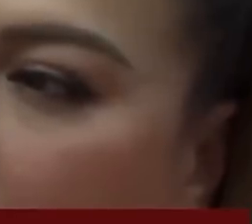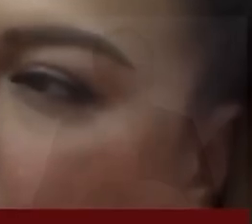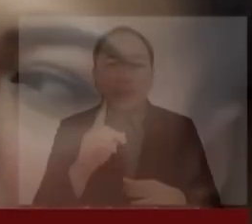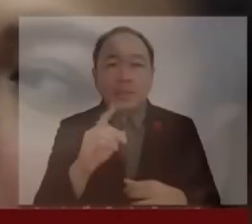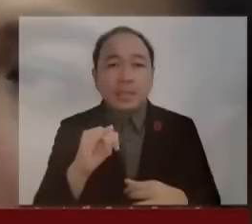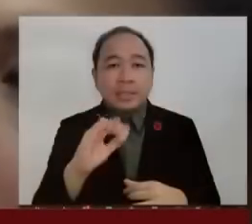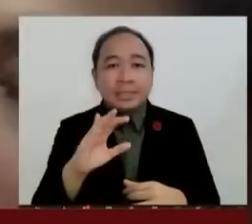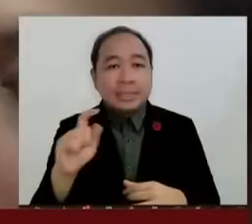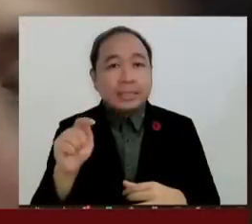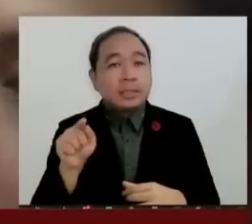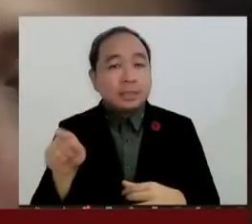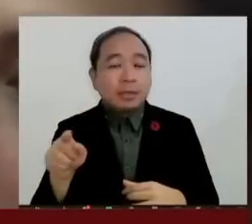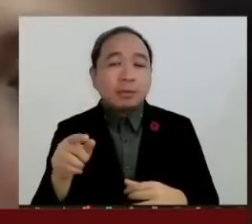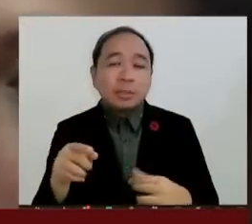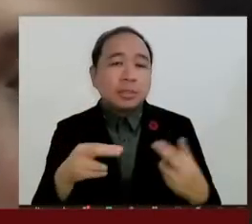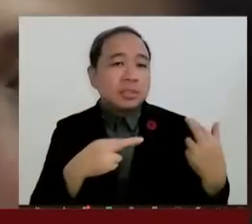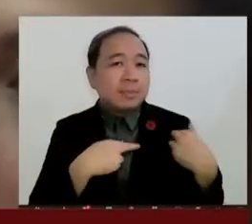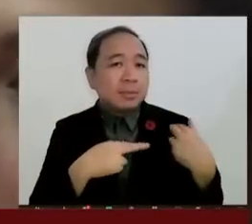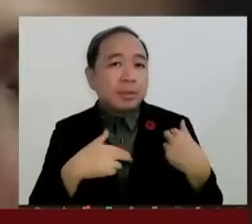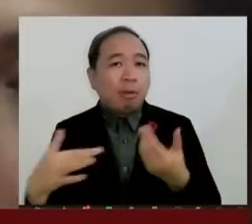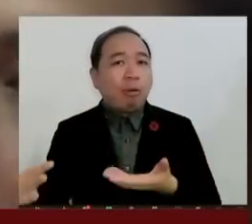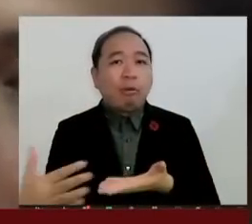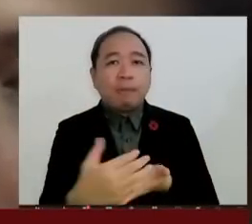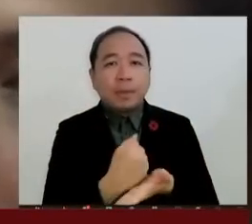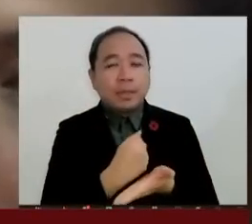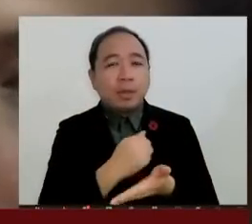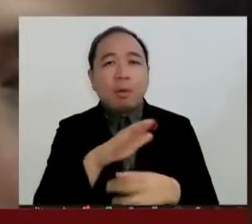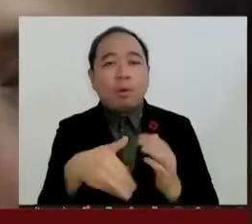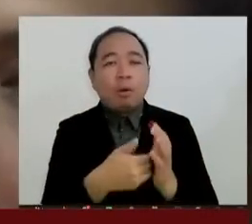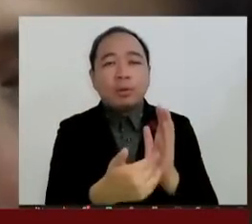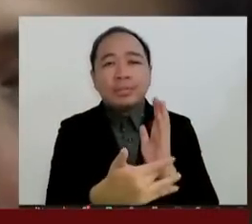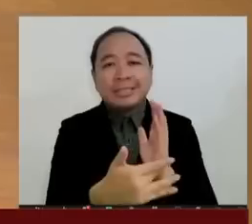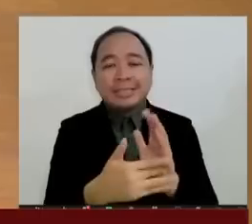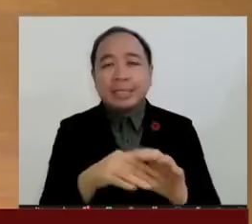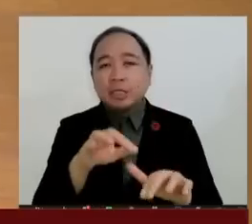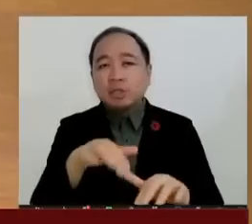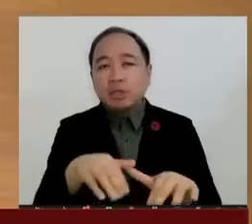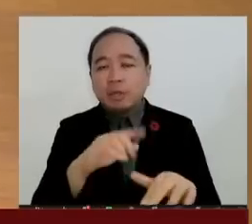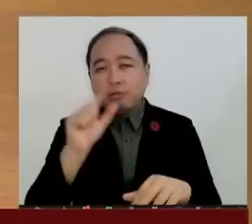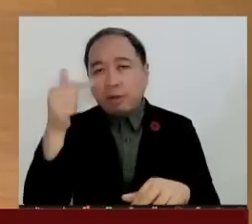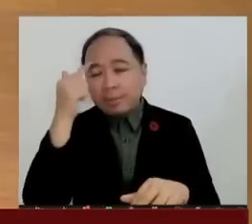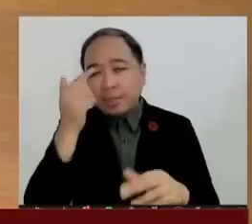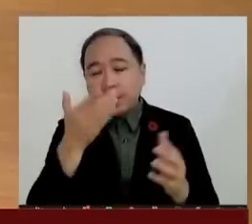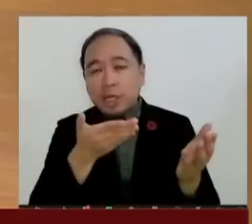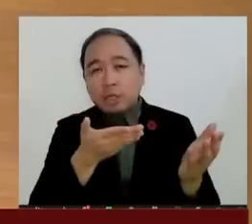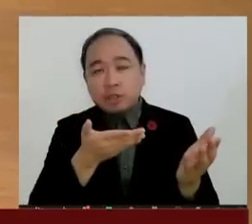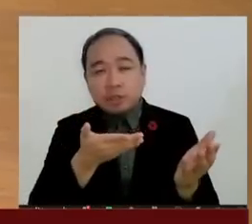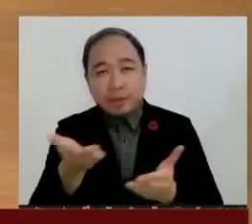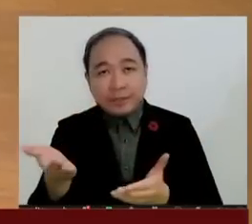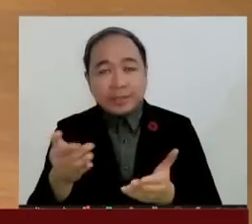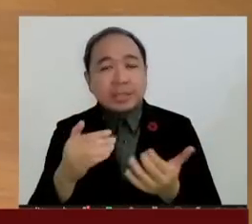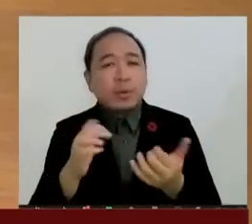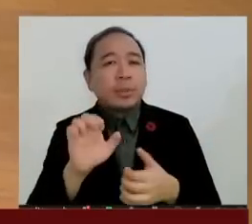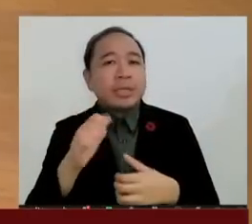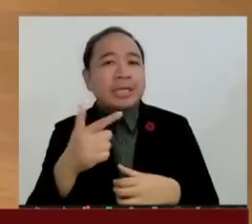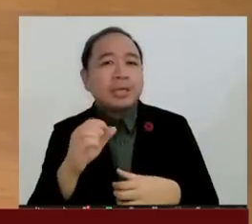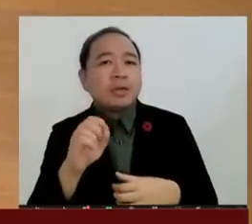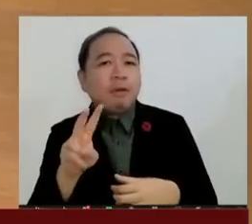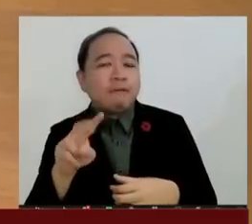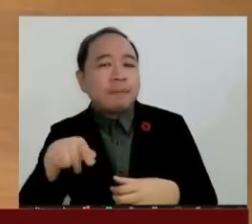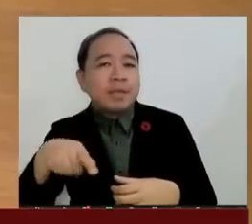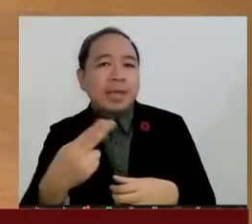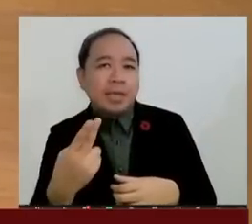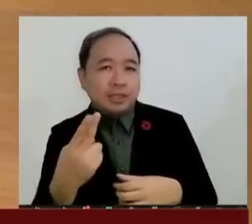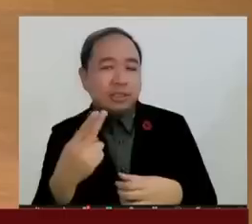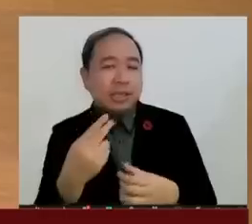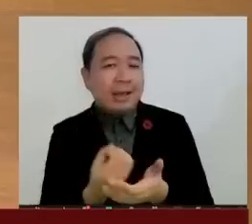consolidate all these digitalized government services into the eGovPH app, to establish the National